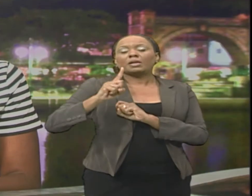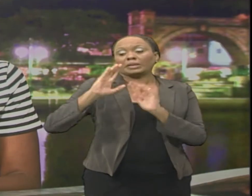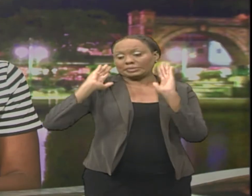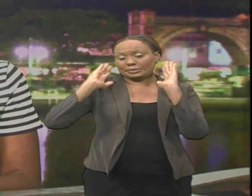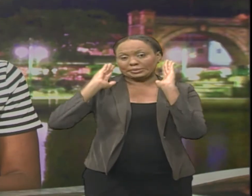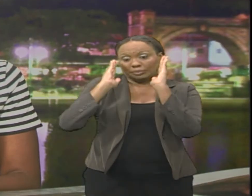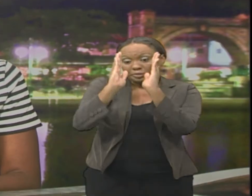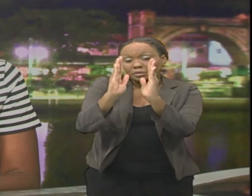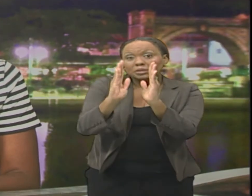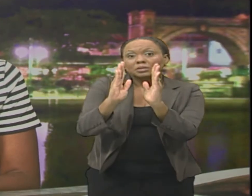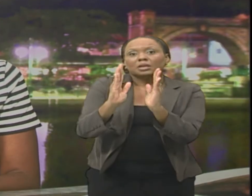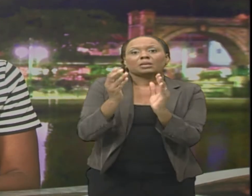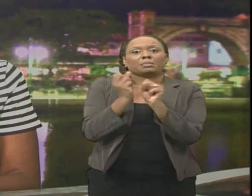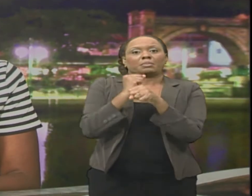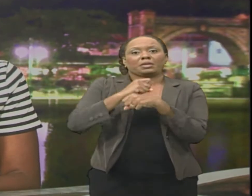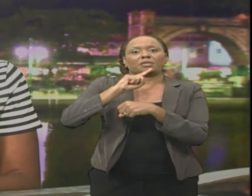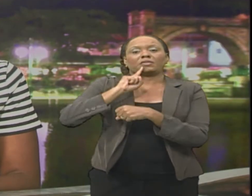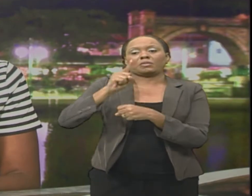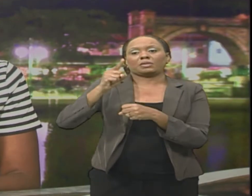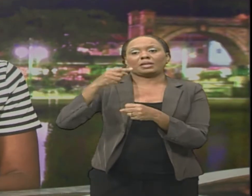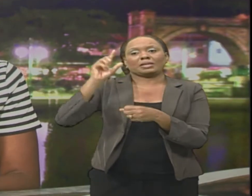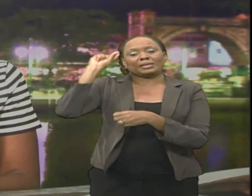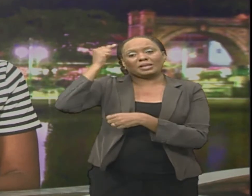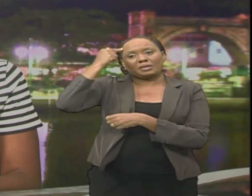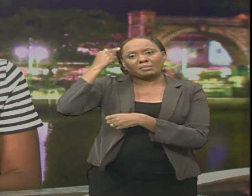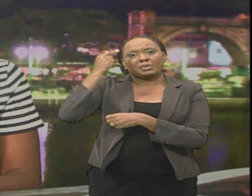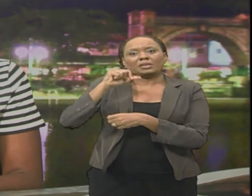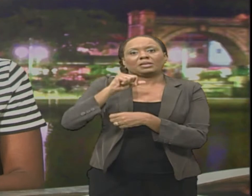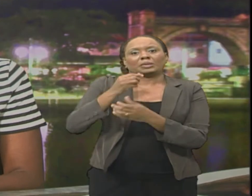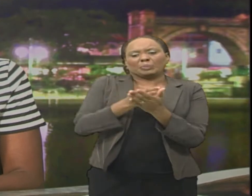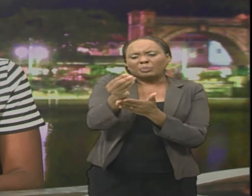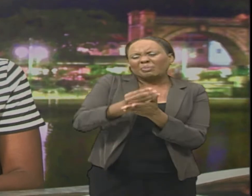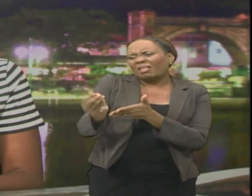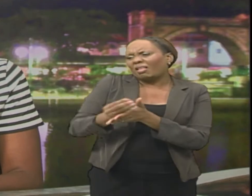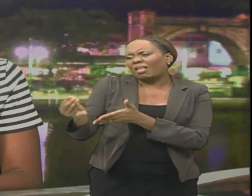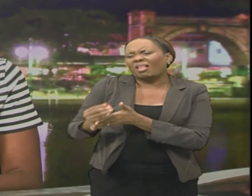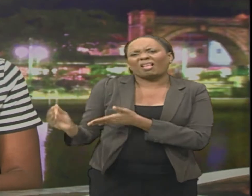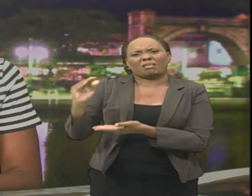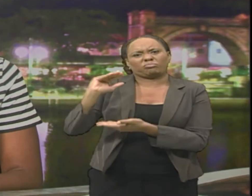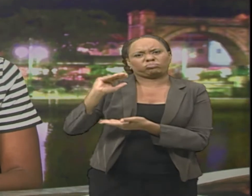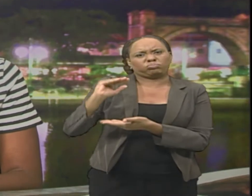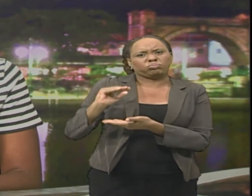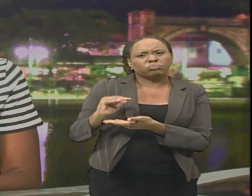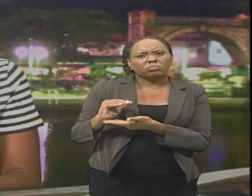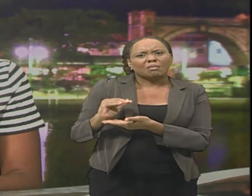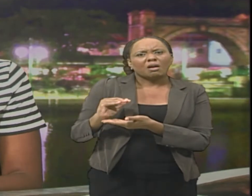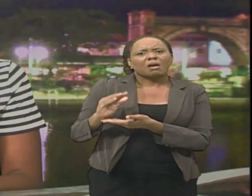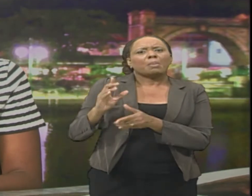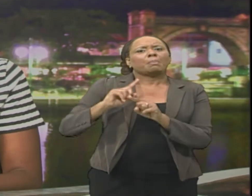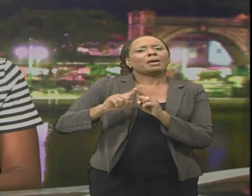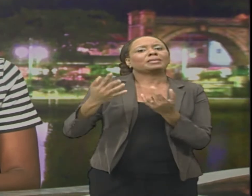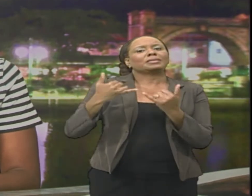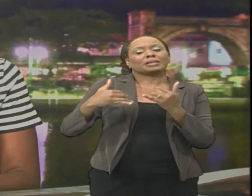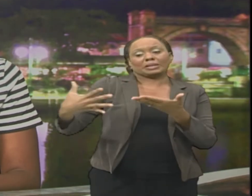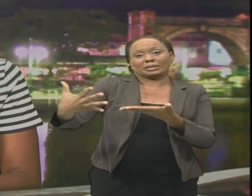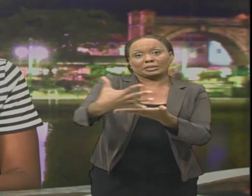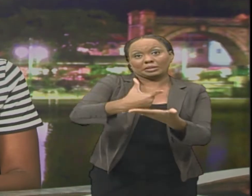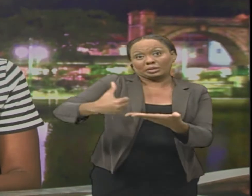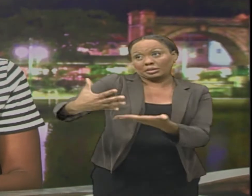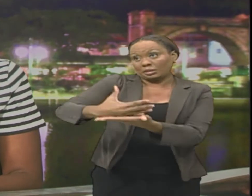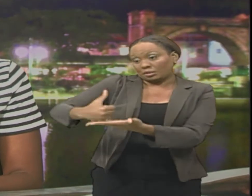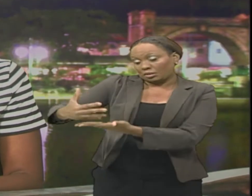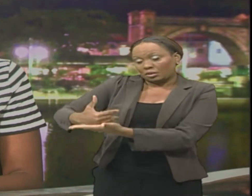combination of reducing the government's major expenditure items, transfers and subsidies, while earning more revenue